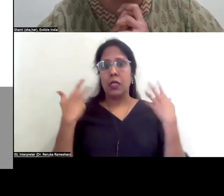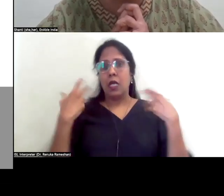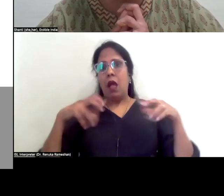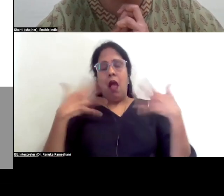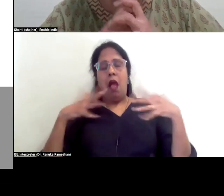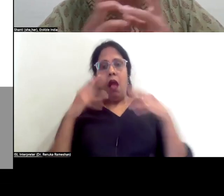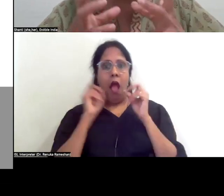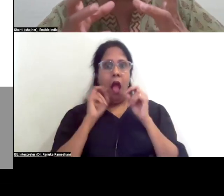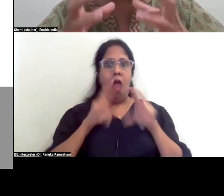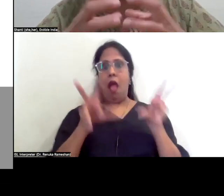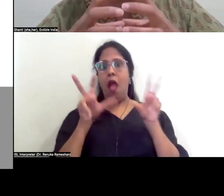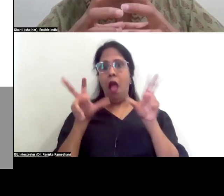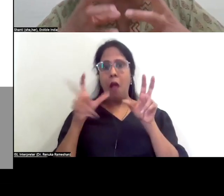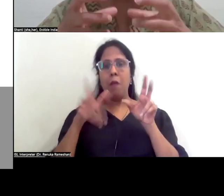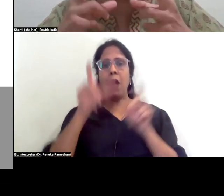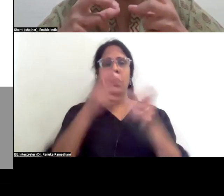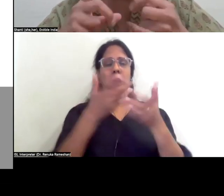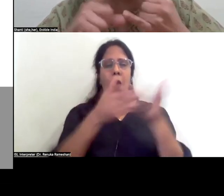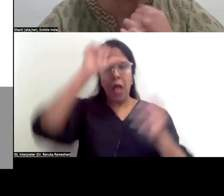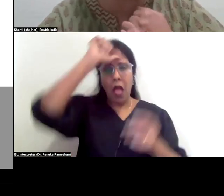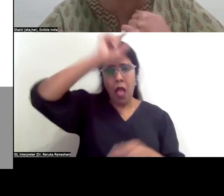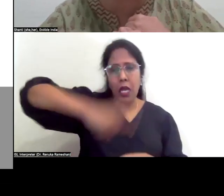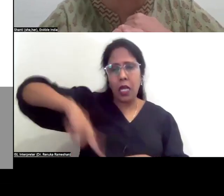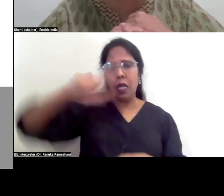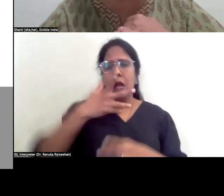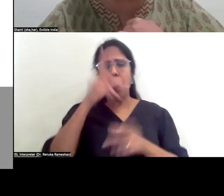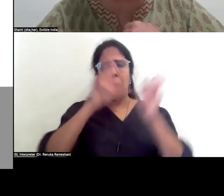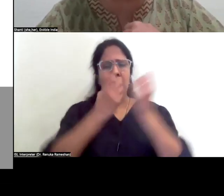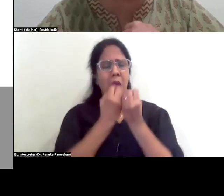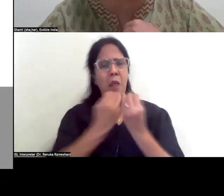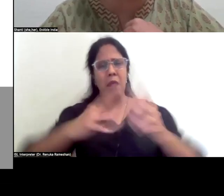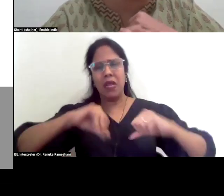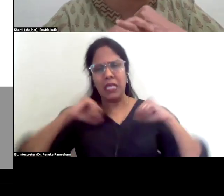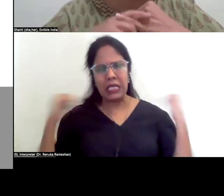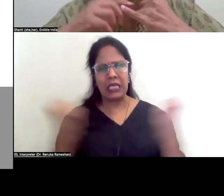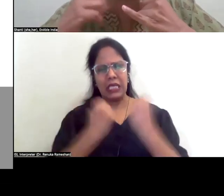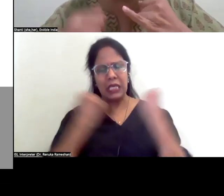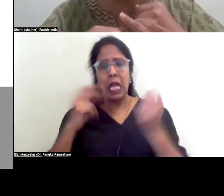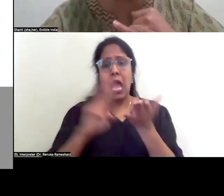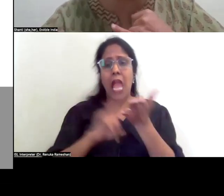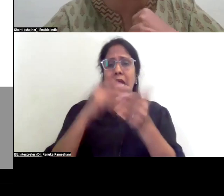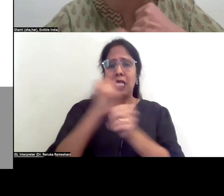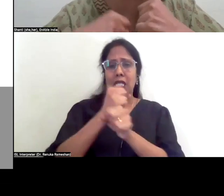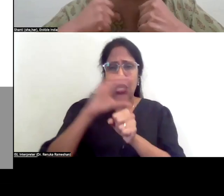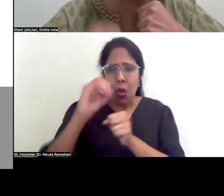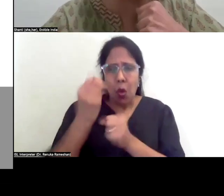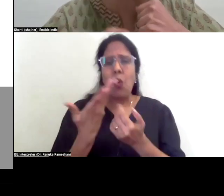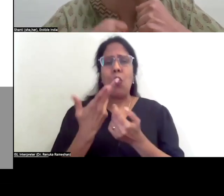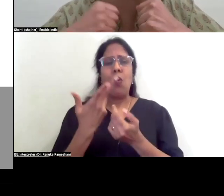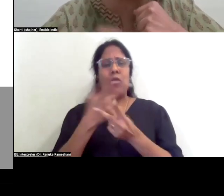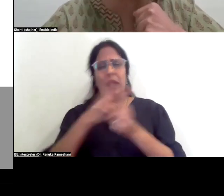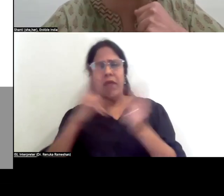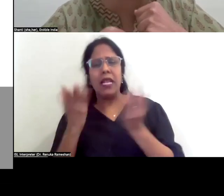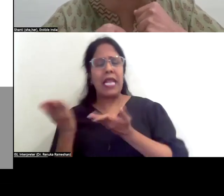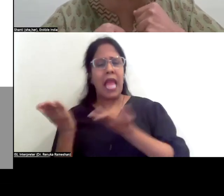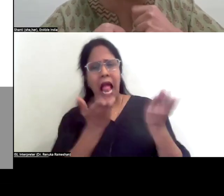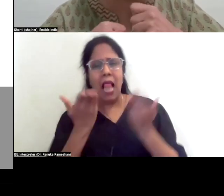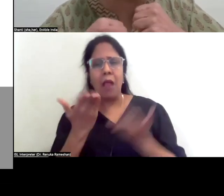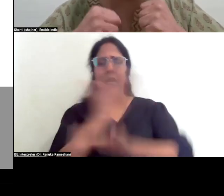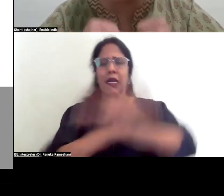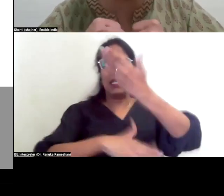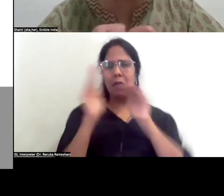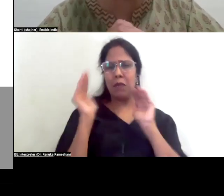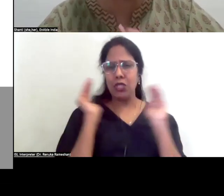by all the folks in India who are working hard in the development sector. You see the amount of energy,